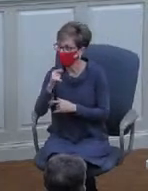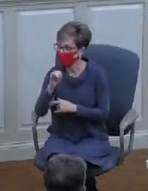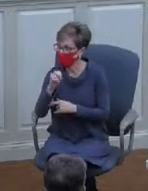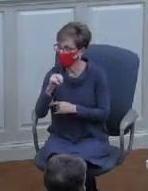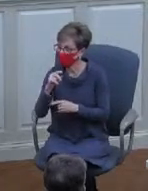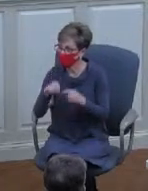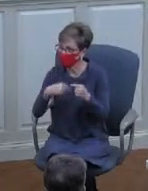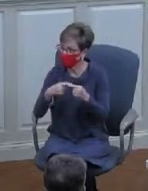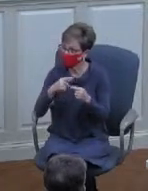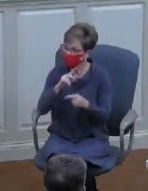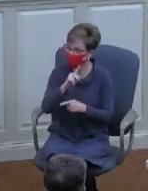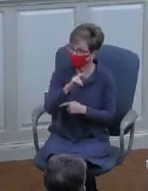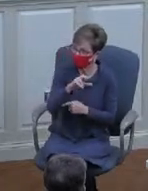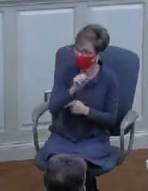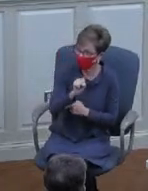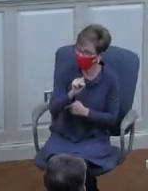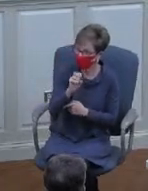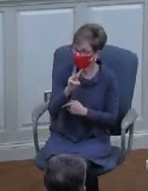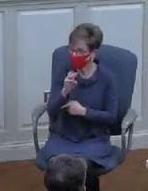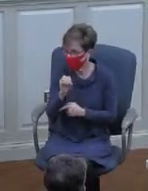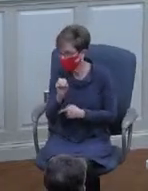KRS